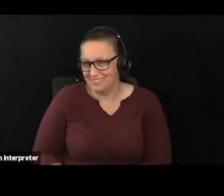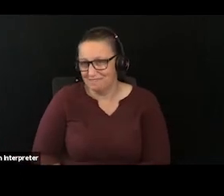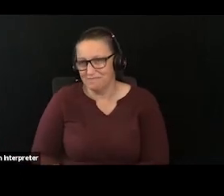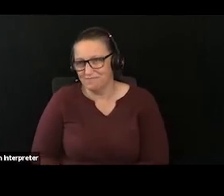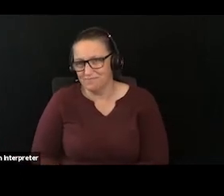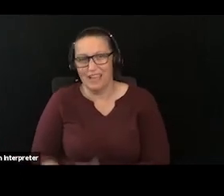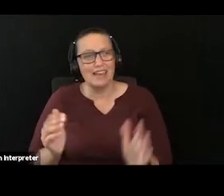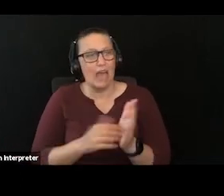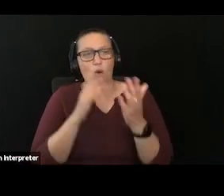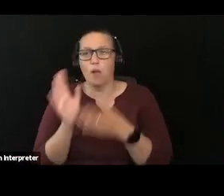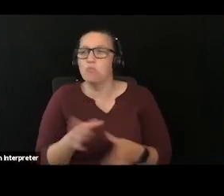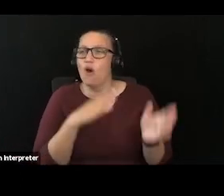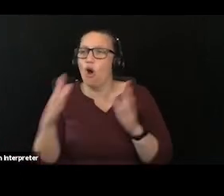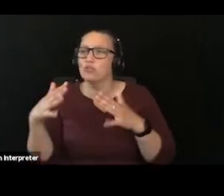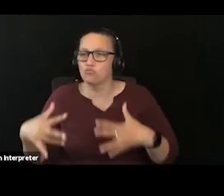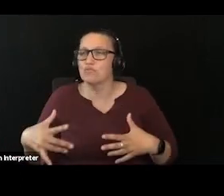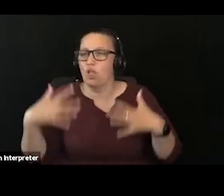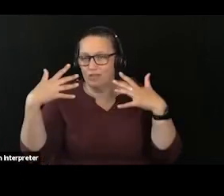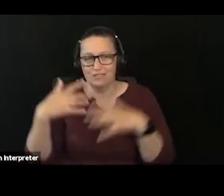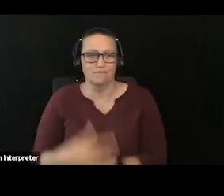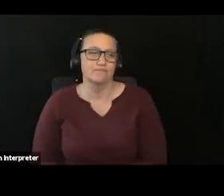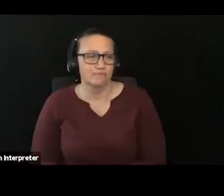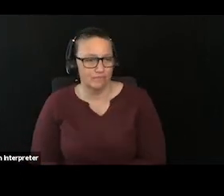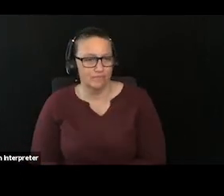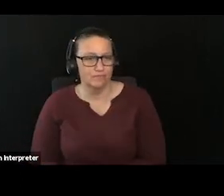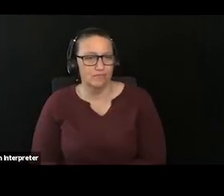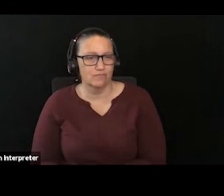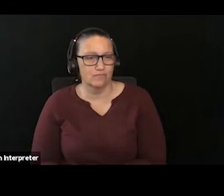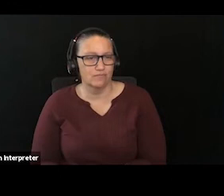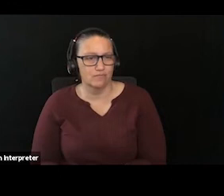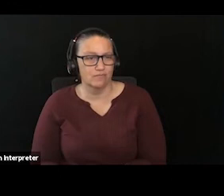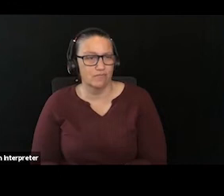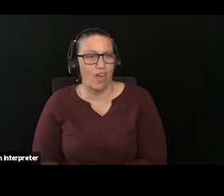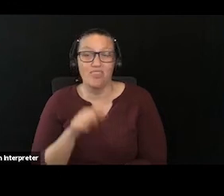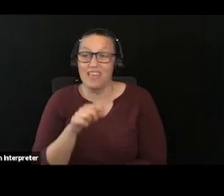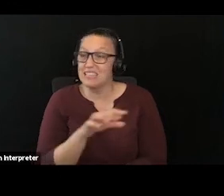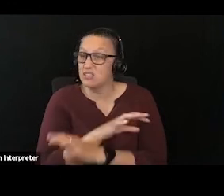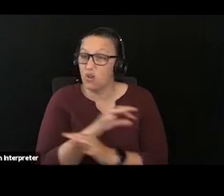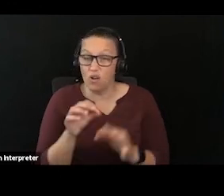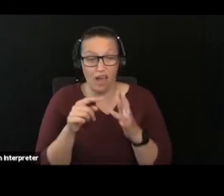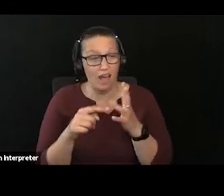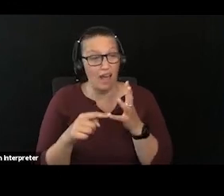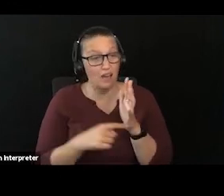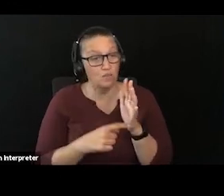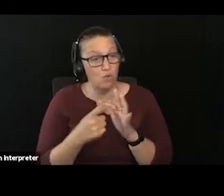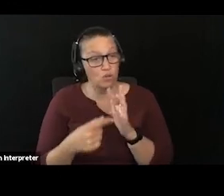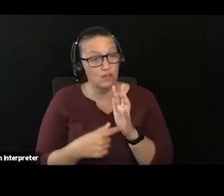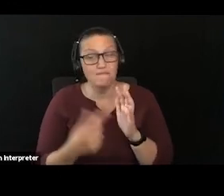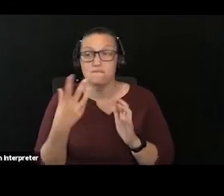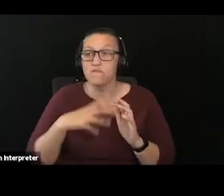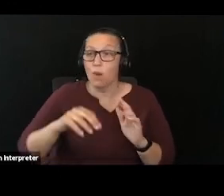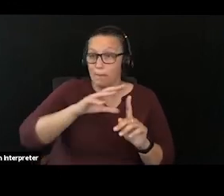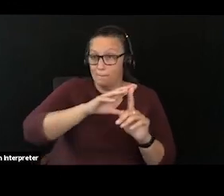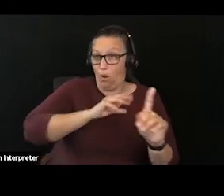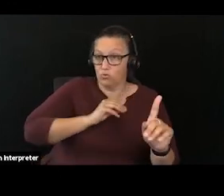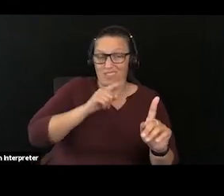I'll move on to the results. These are not outputs from the model, these are outputs from the cohort, but I wanted you to get an